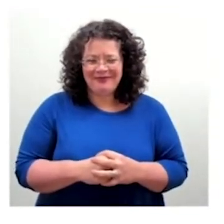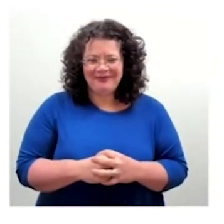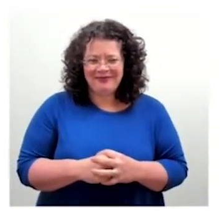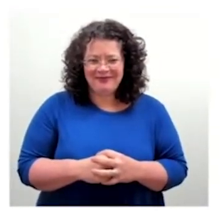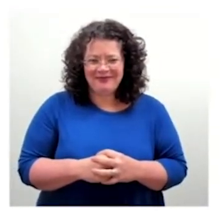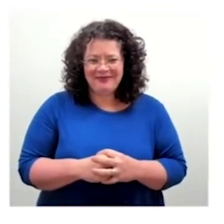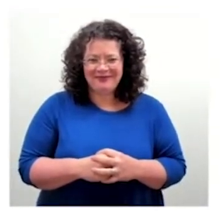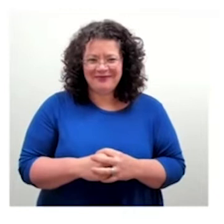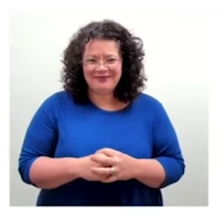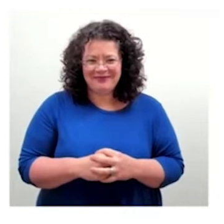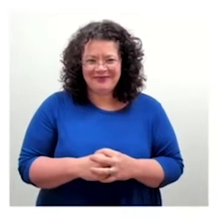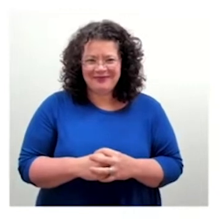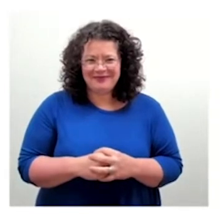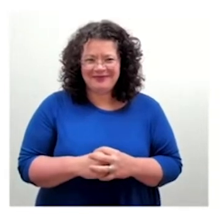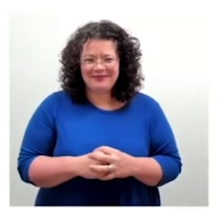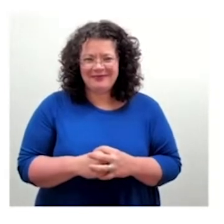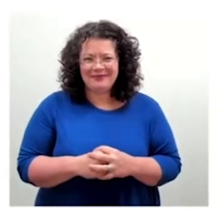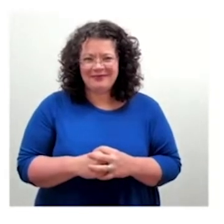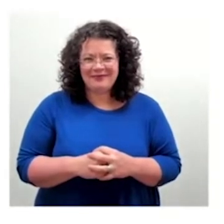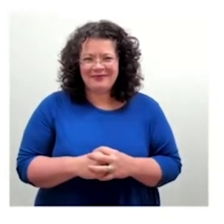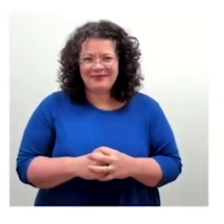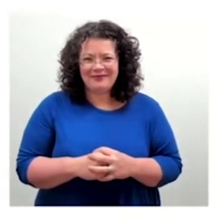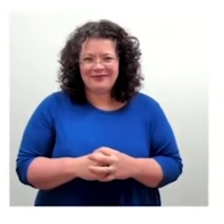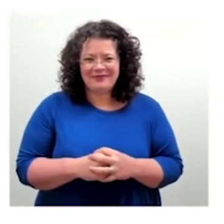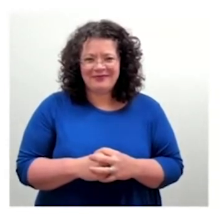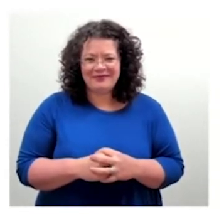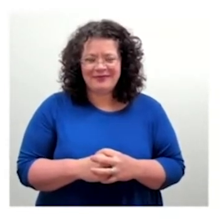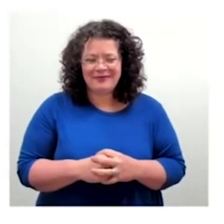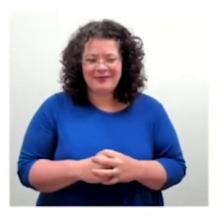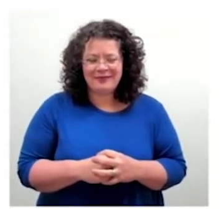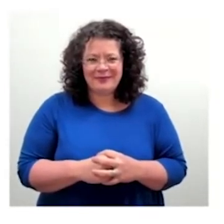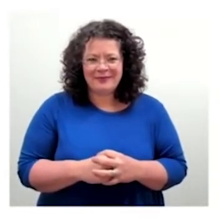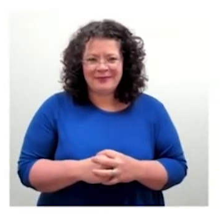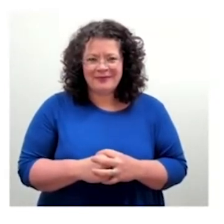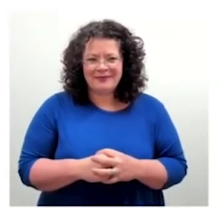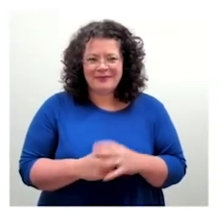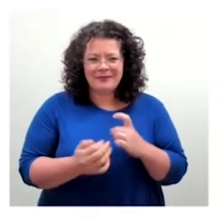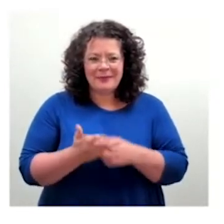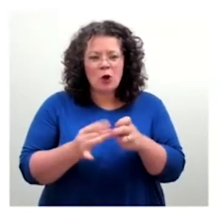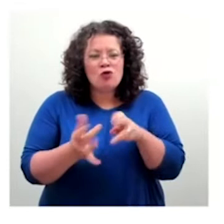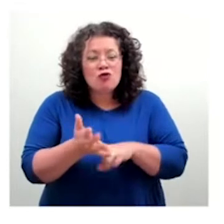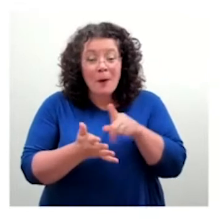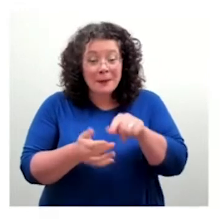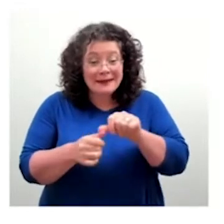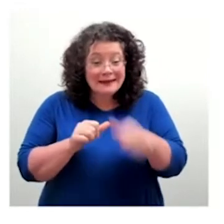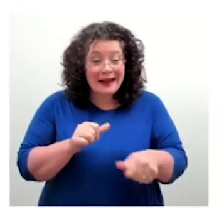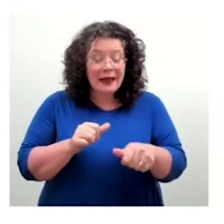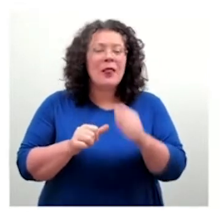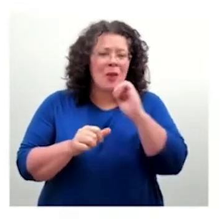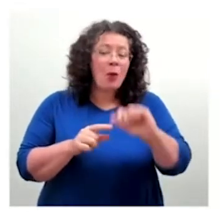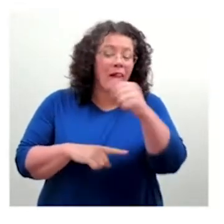Okay, Robin, you're next, and then we'll go to Irene. Yeah, Robin Christopherson of AbilityNet. I'm head of digital